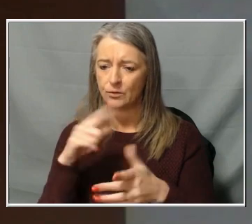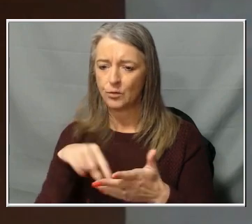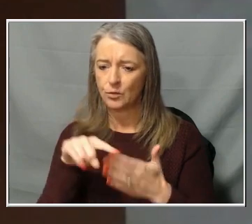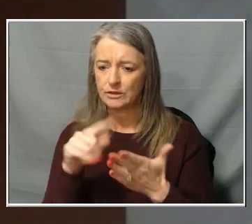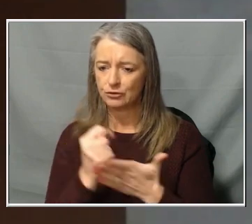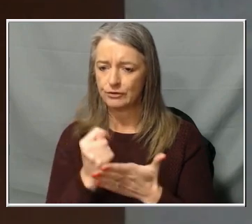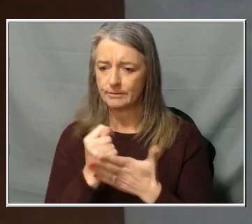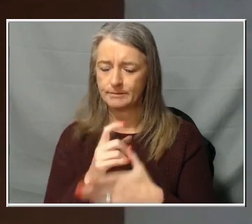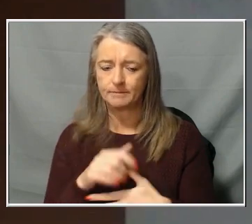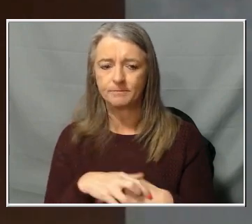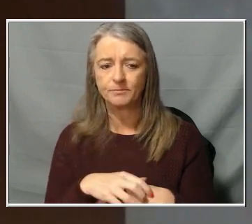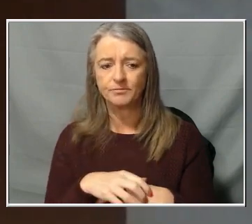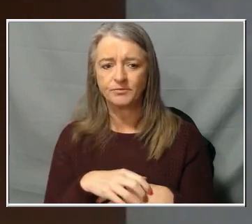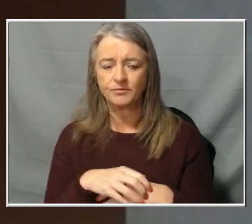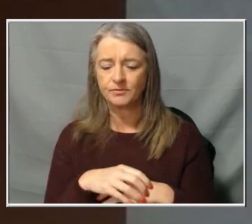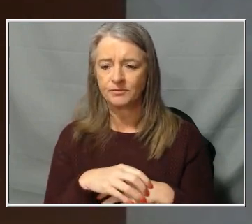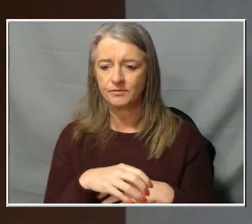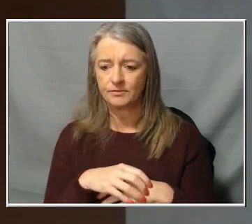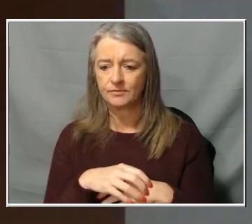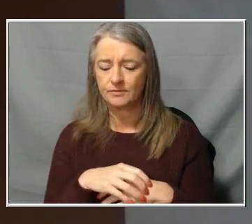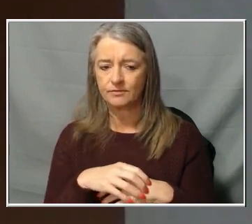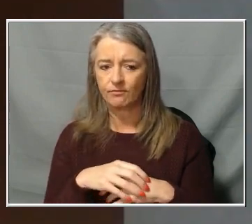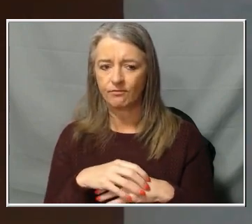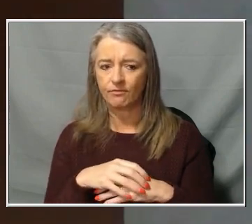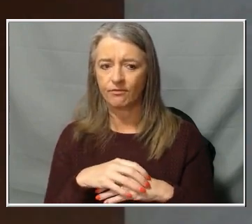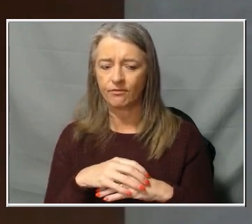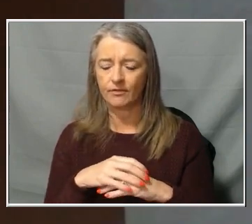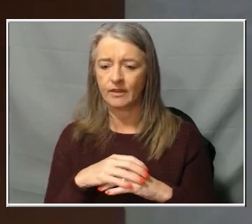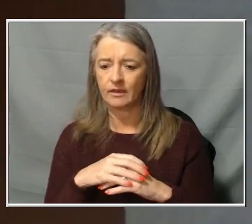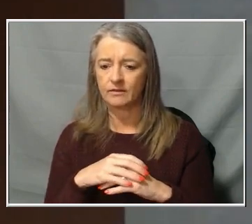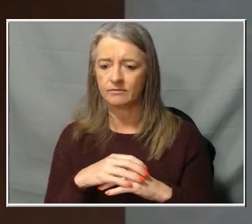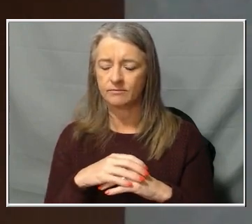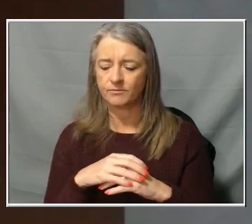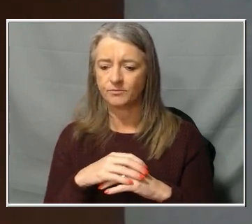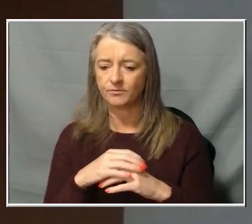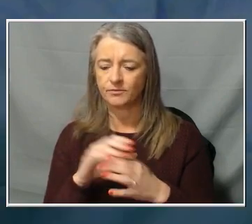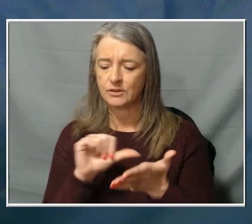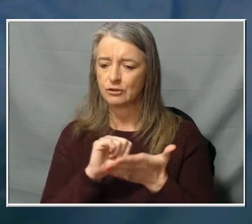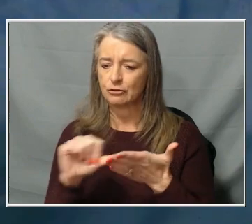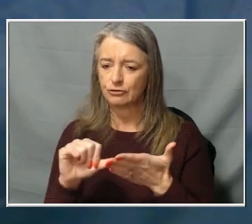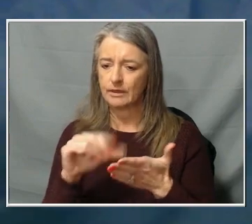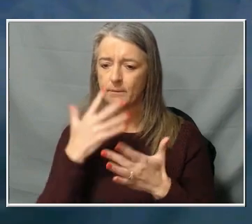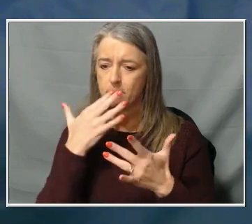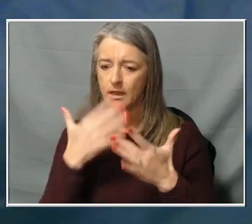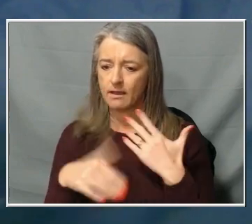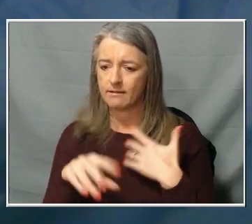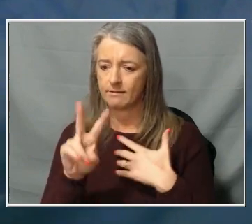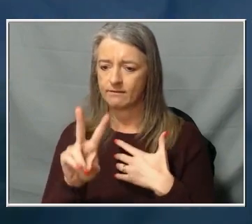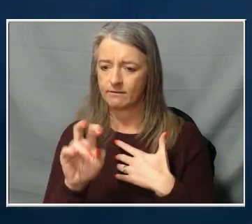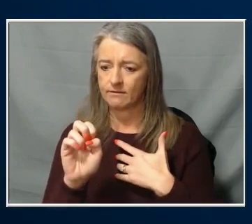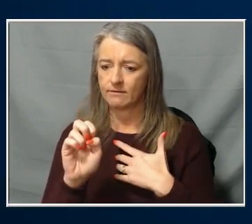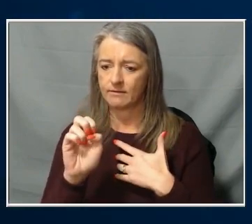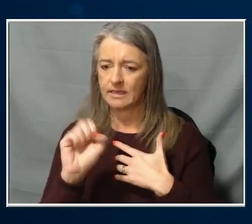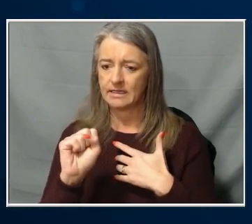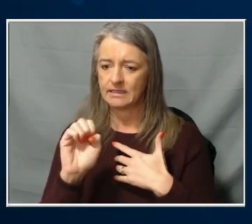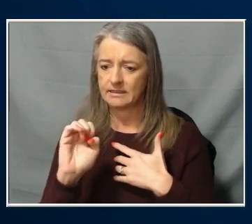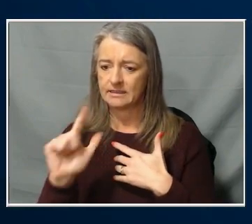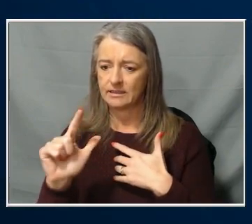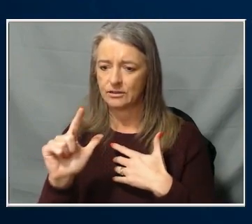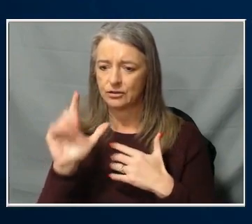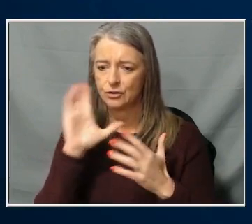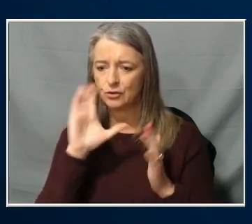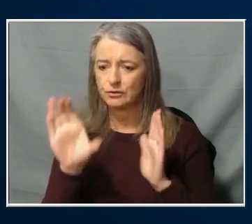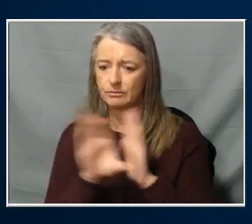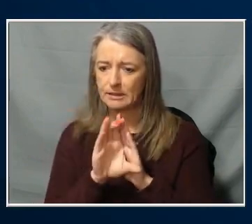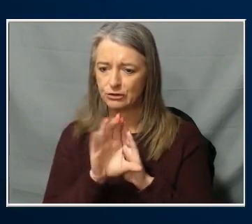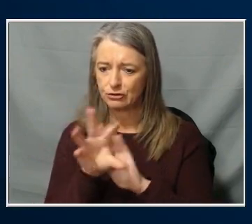Sure. So I'm an interventional neuroradiologist. It's basically minimally invasive surgery on the blood vessels using images to